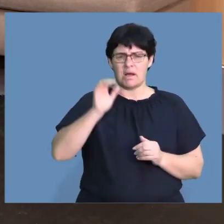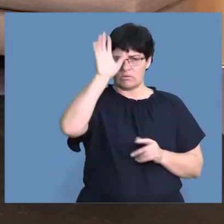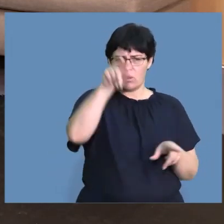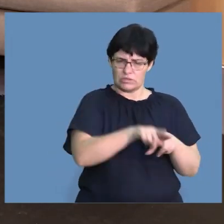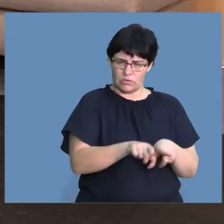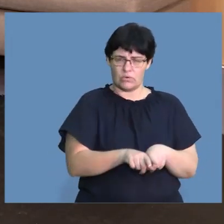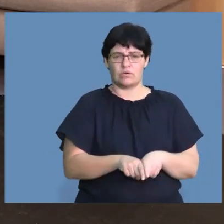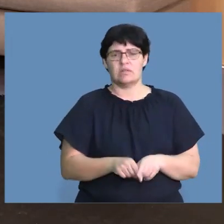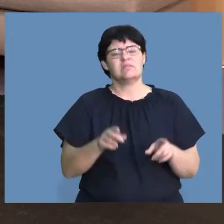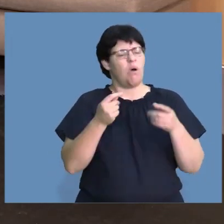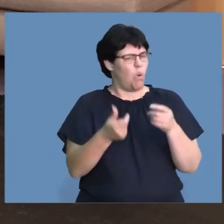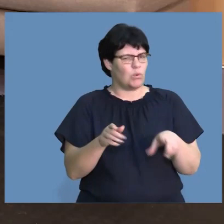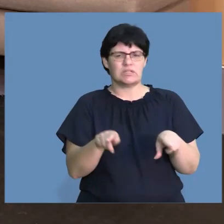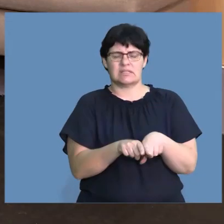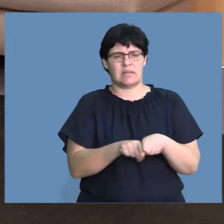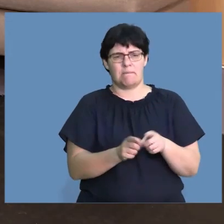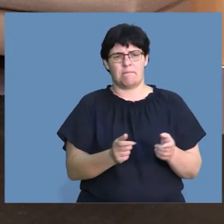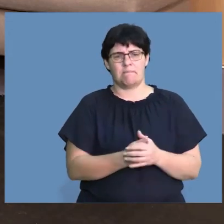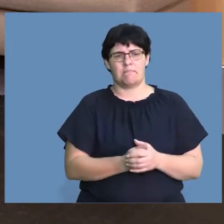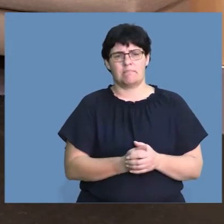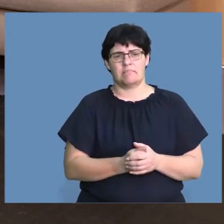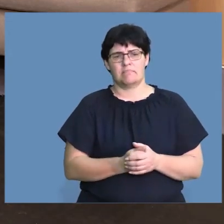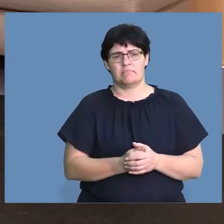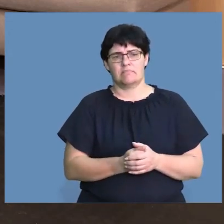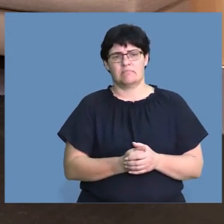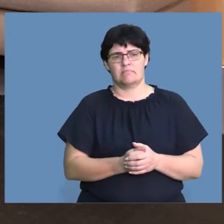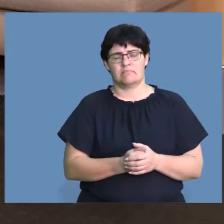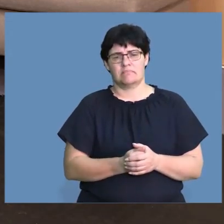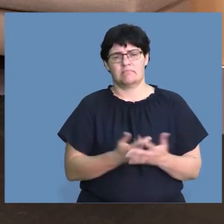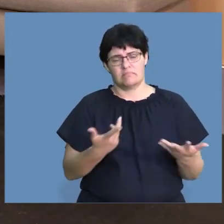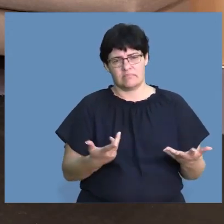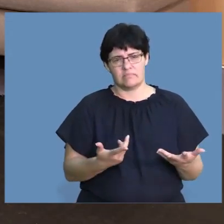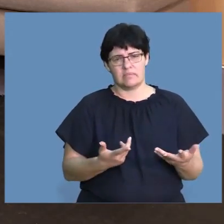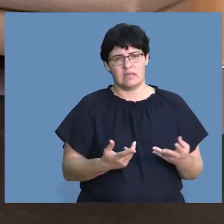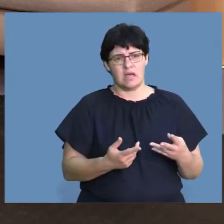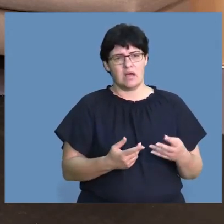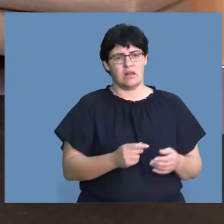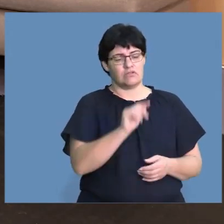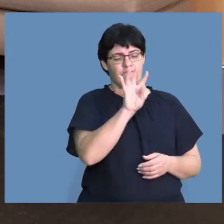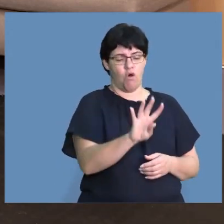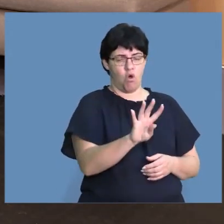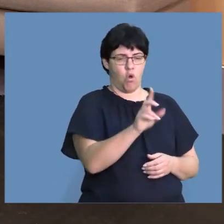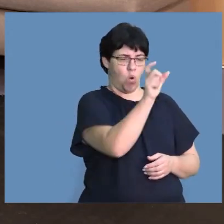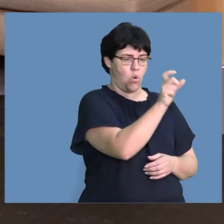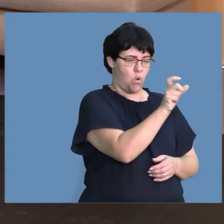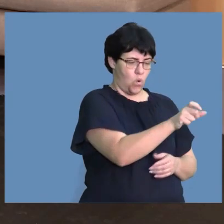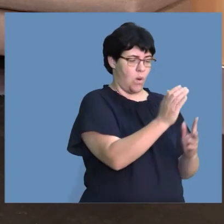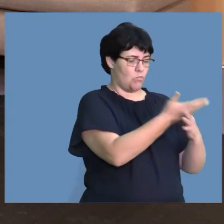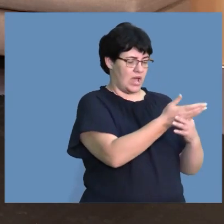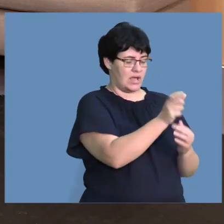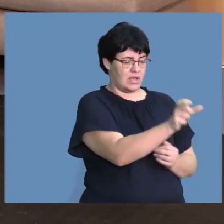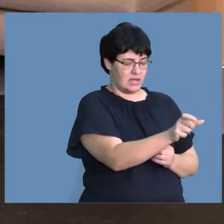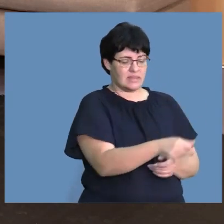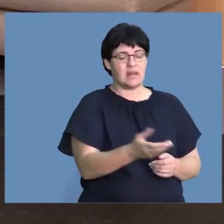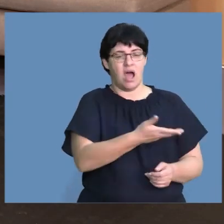I know that you play basketball. Basketball is almost the same thing, obviously. There's the 2 quarters or 4 quarters, and